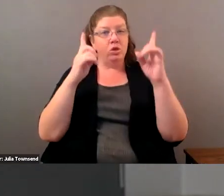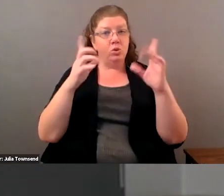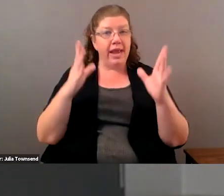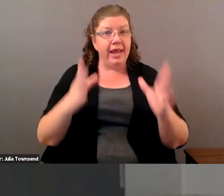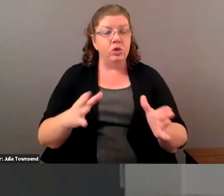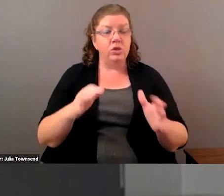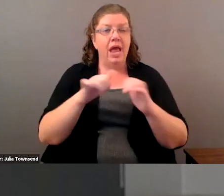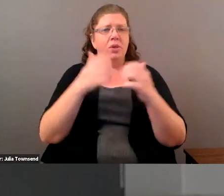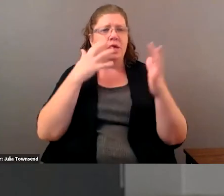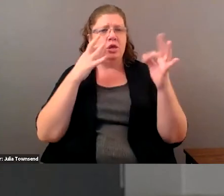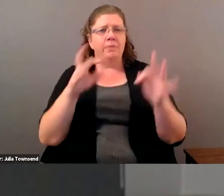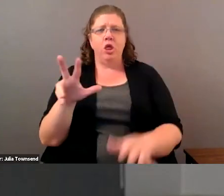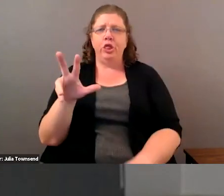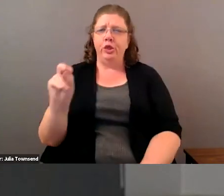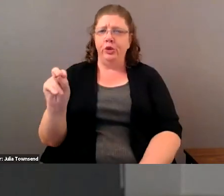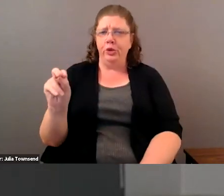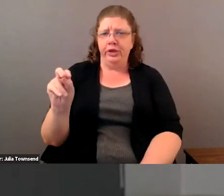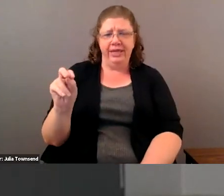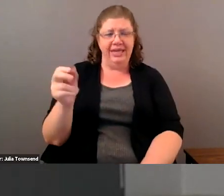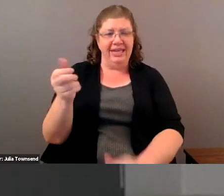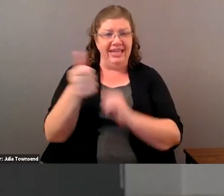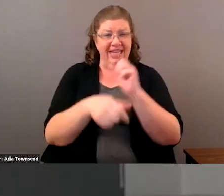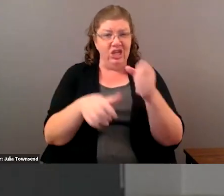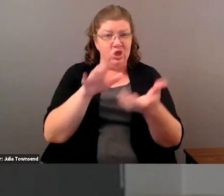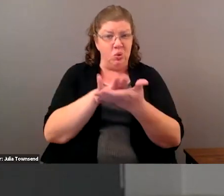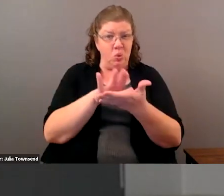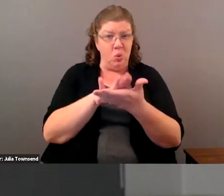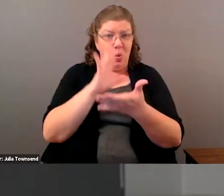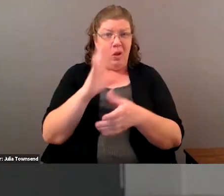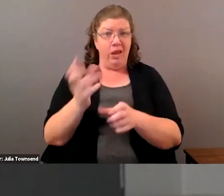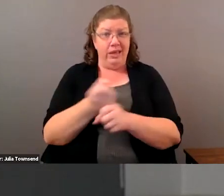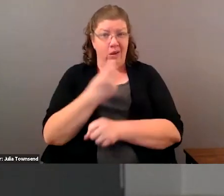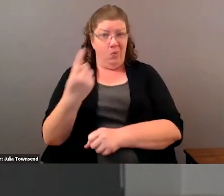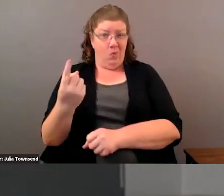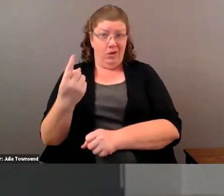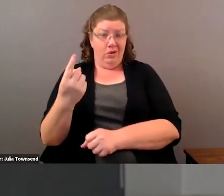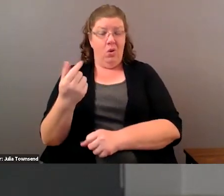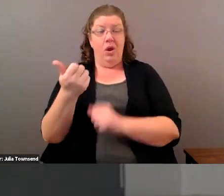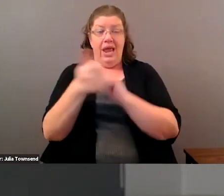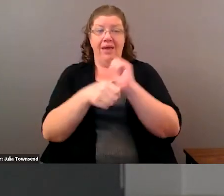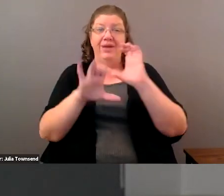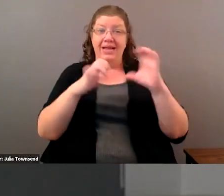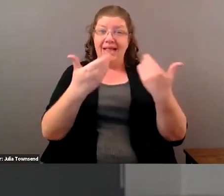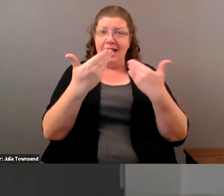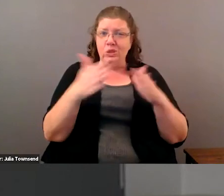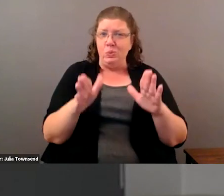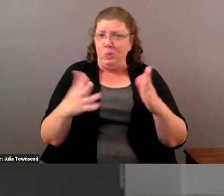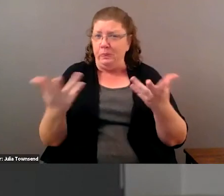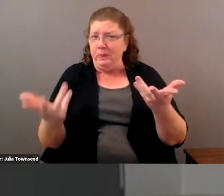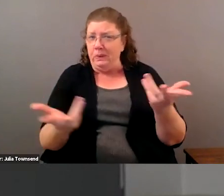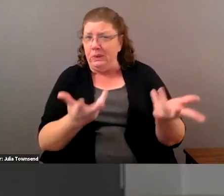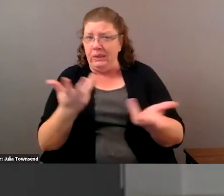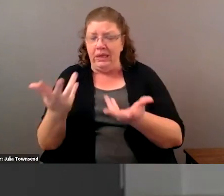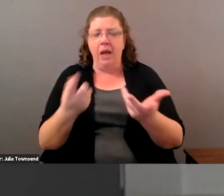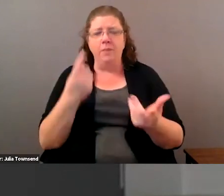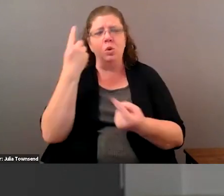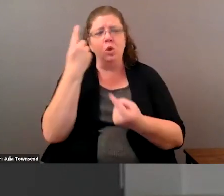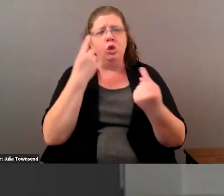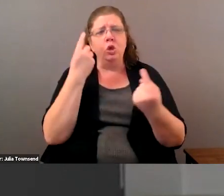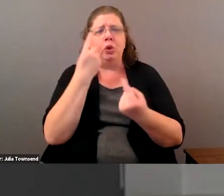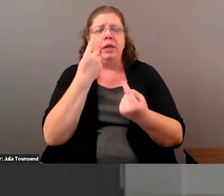it's 30? Is every site going to get, or every classroom? I'm wondering, my question